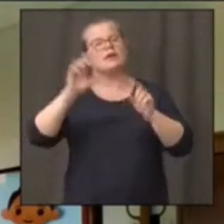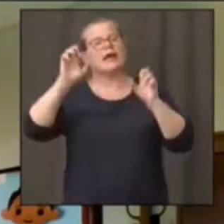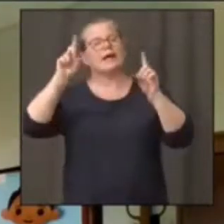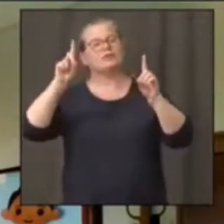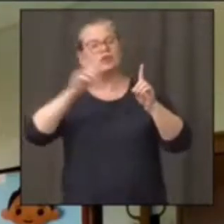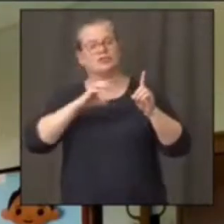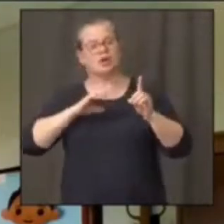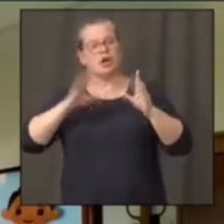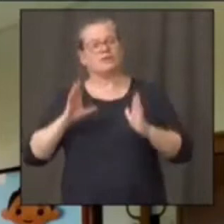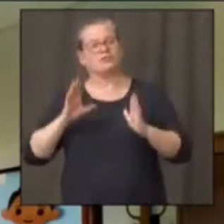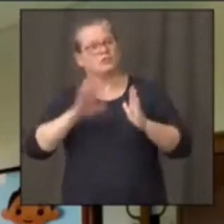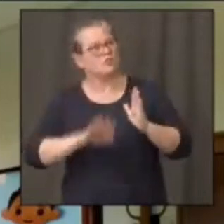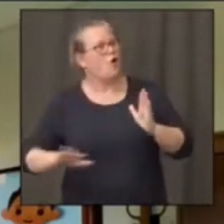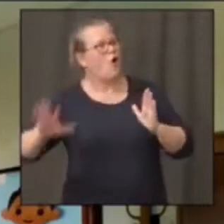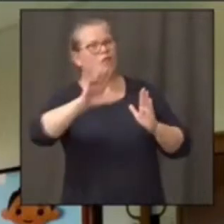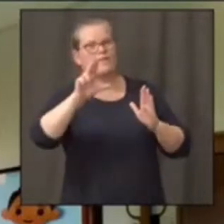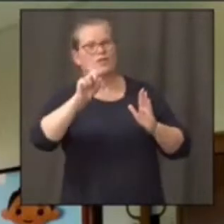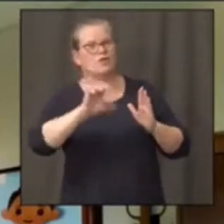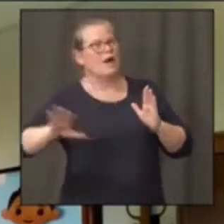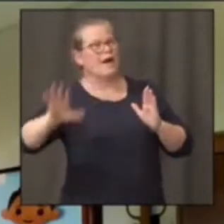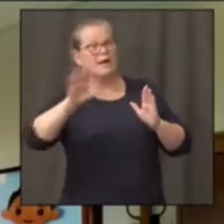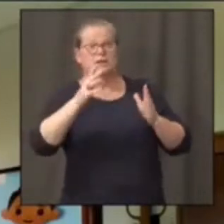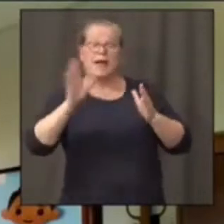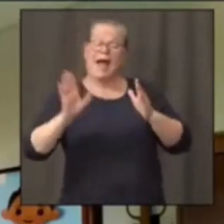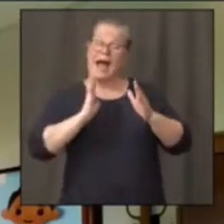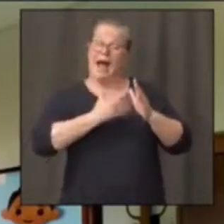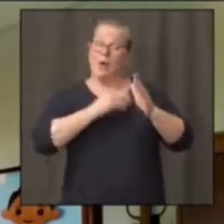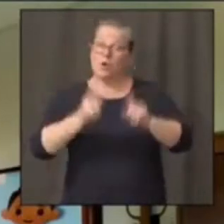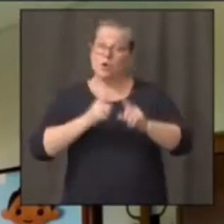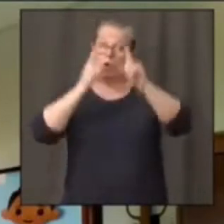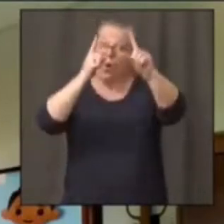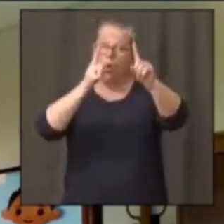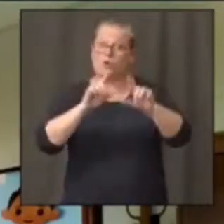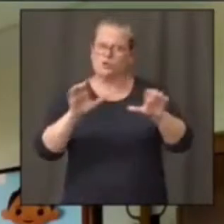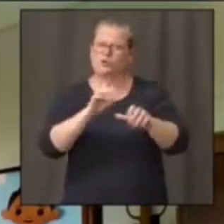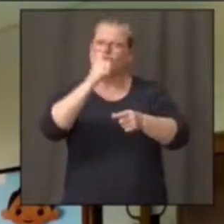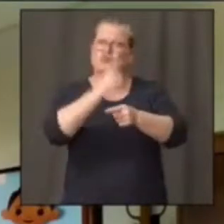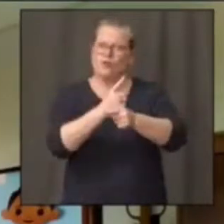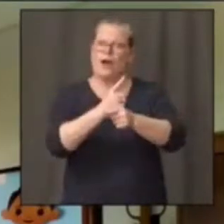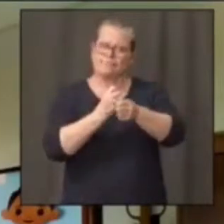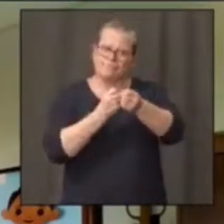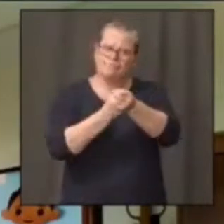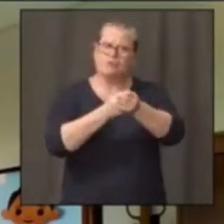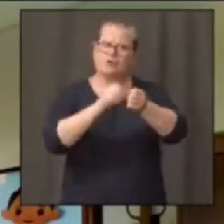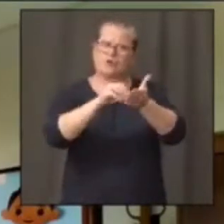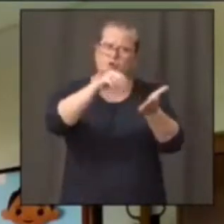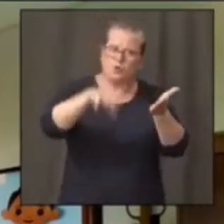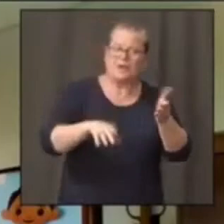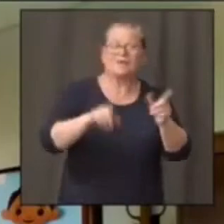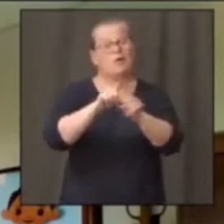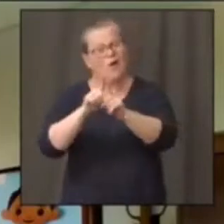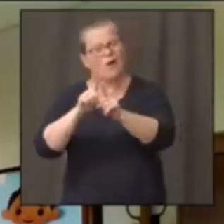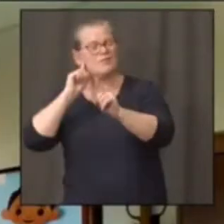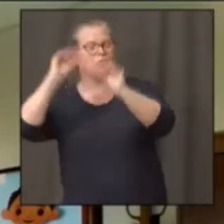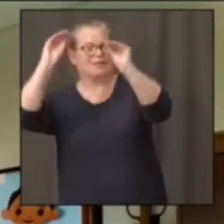to do what's right for our students, but also our educators, who are the backbone of our